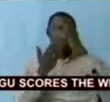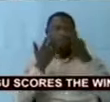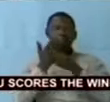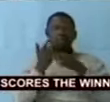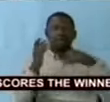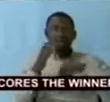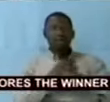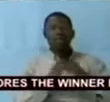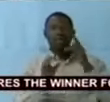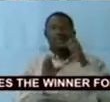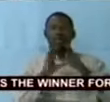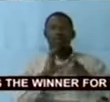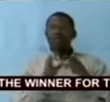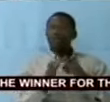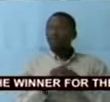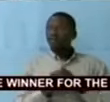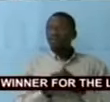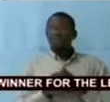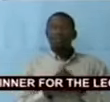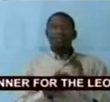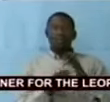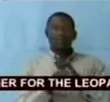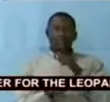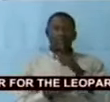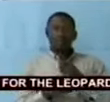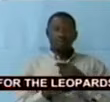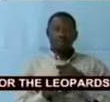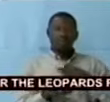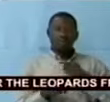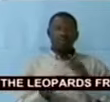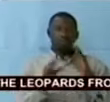Kanifing. But before then, let's talk about your accident.